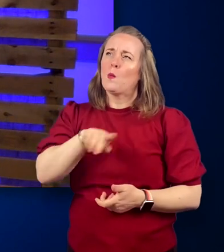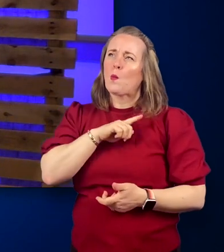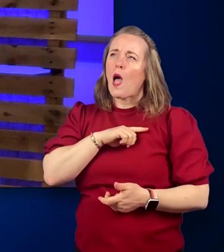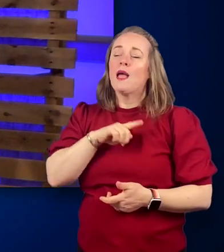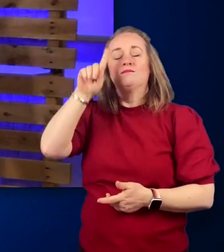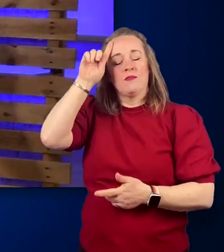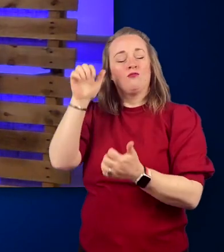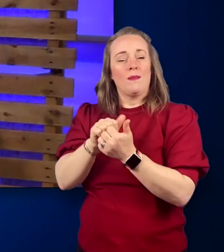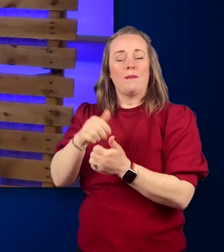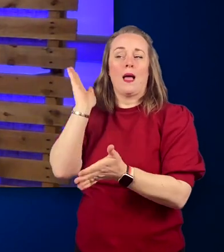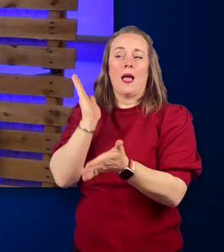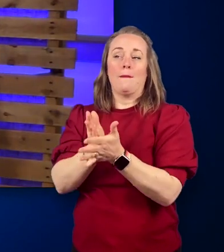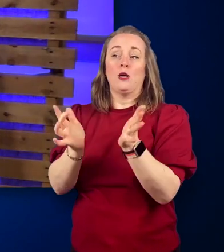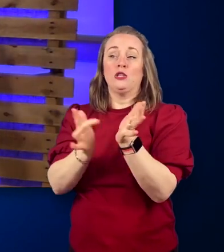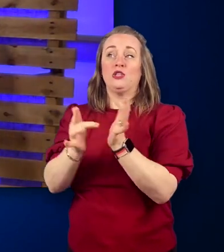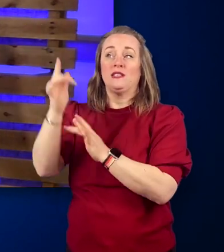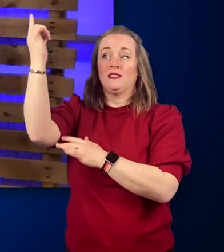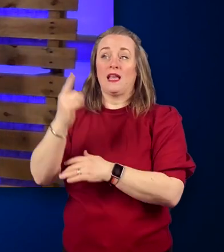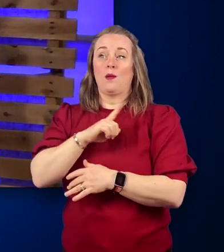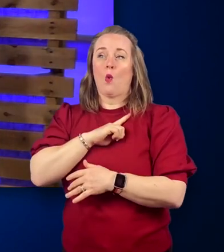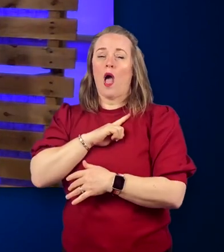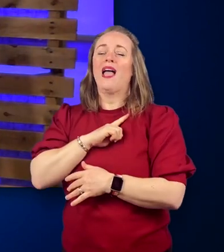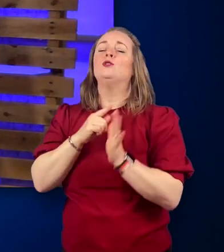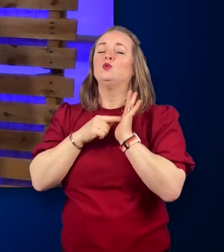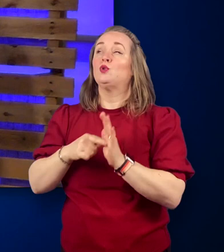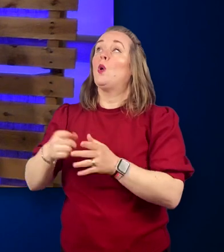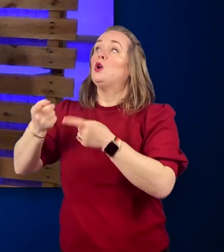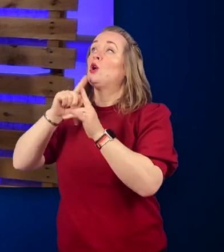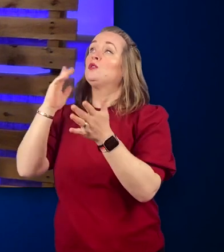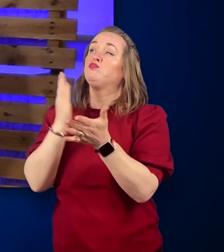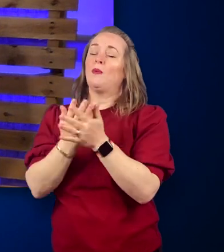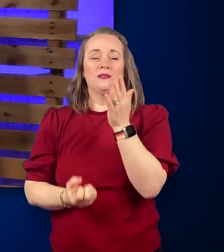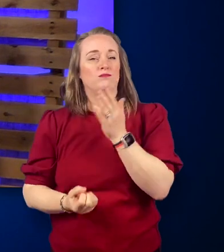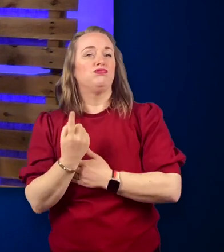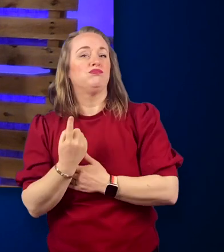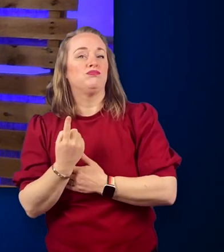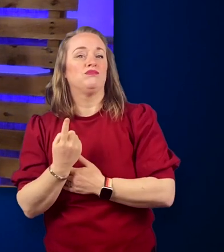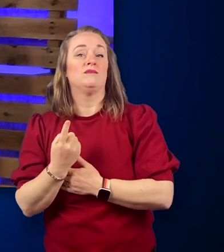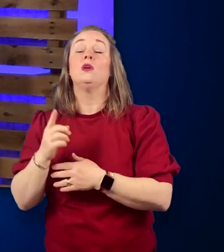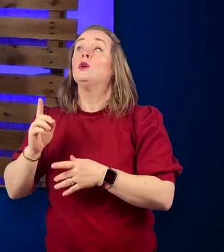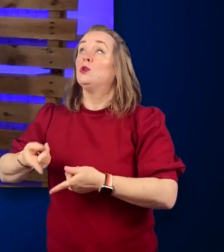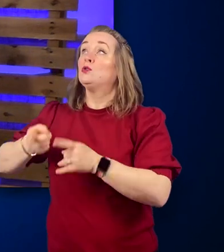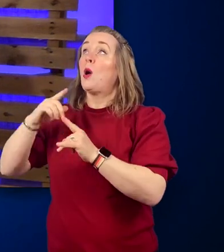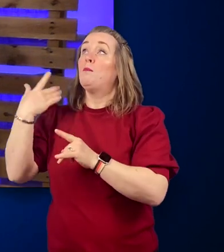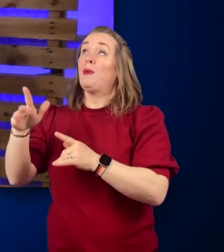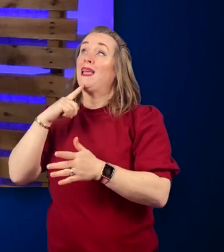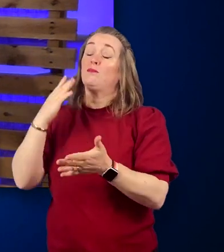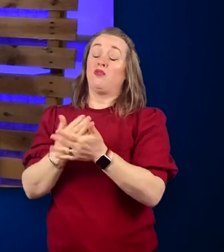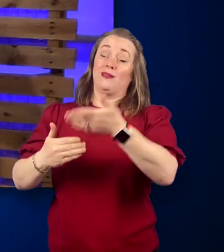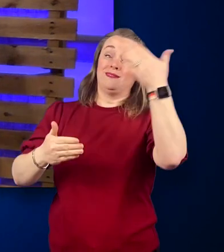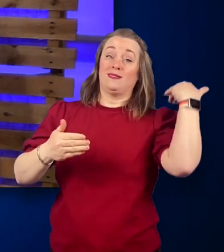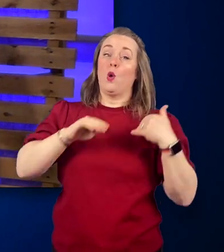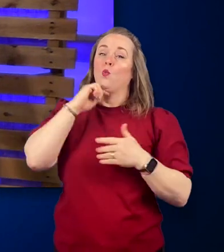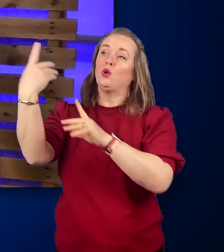that actually Jesus came to keep God's promise, that he would send us a new kind of king just